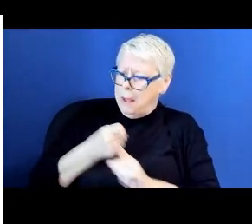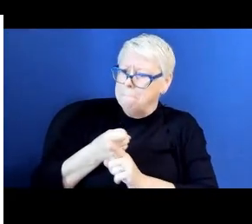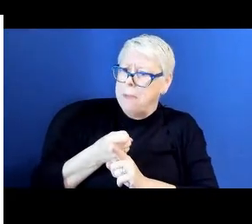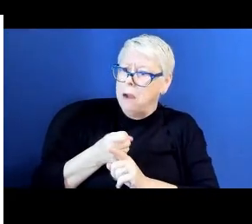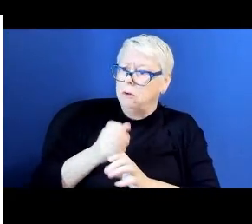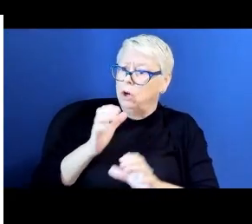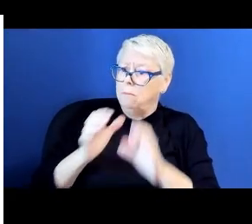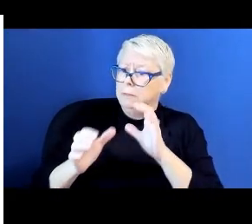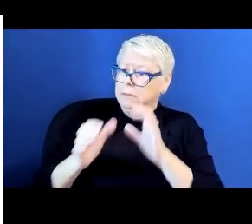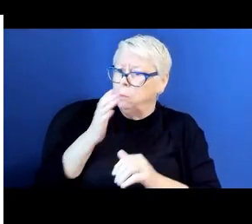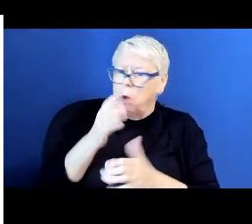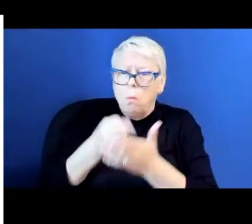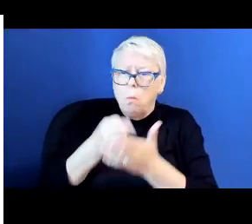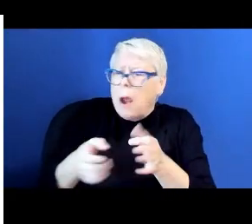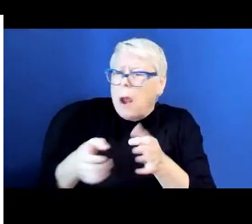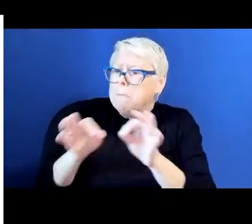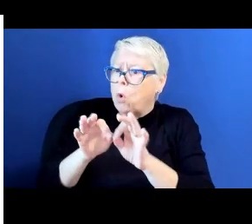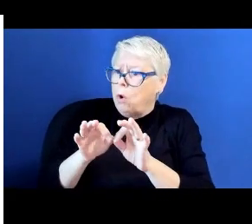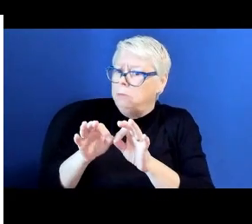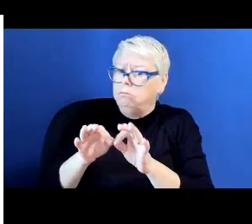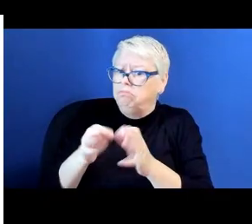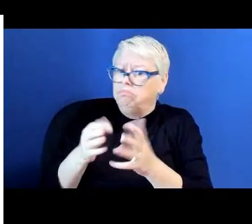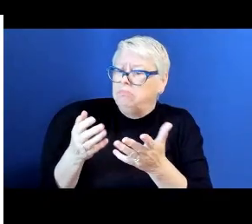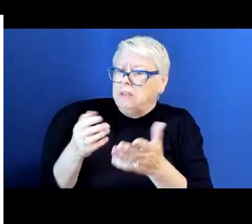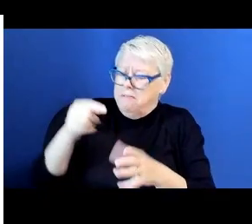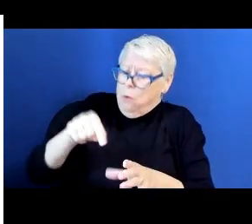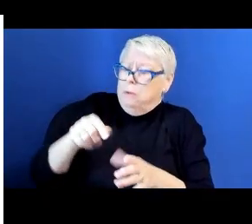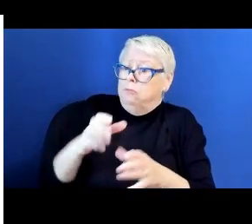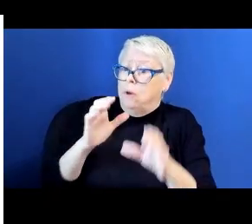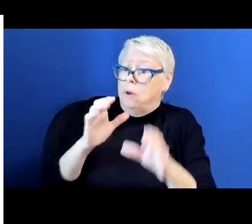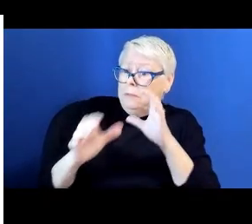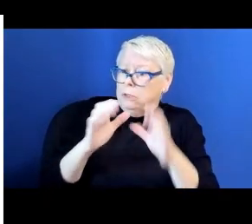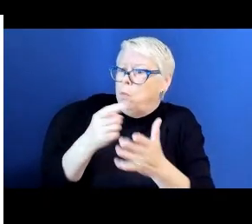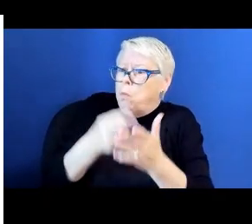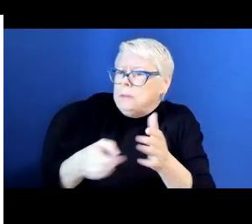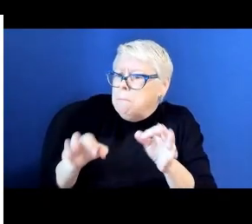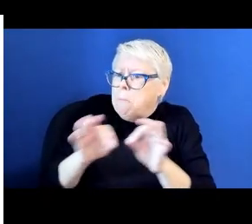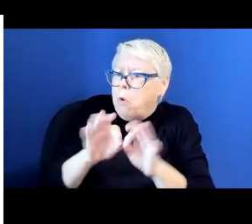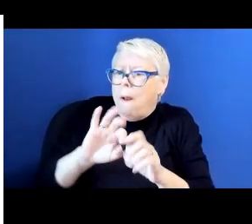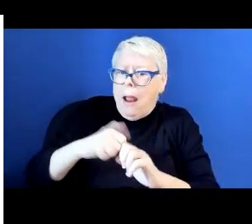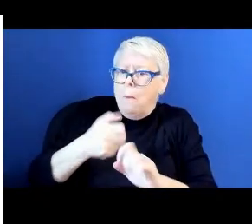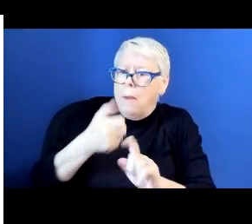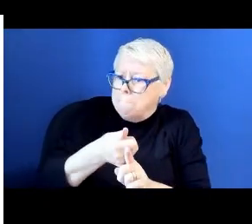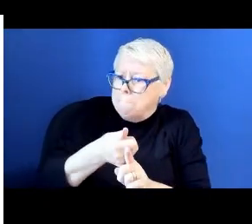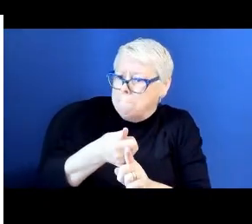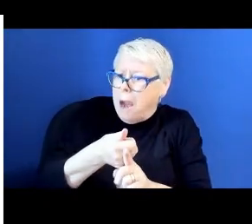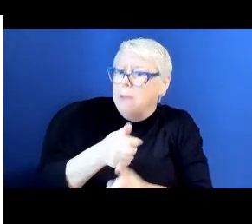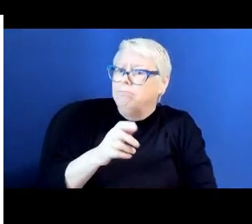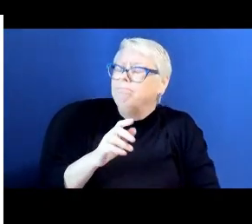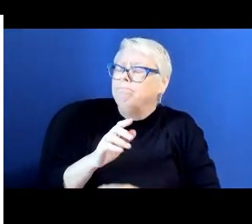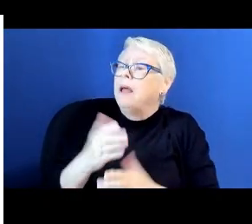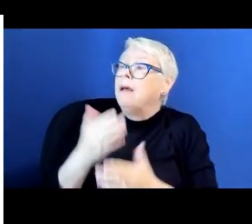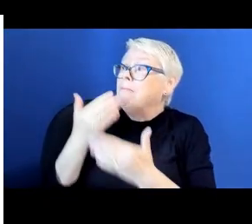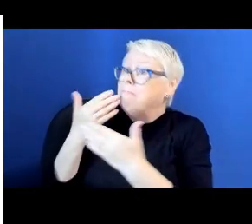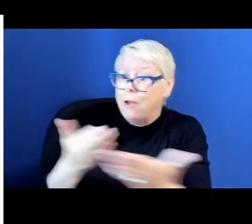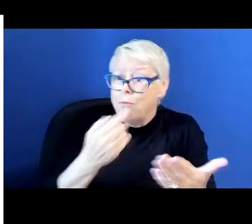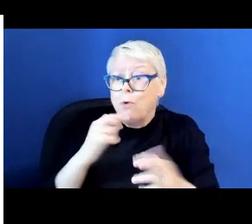these conversations when they're happening. Thank you so much for all your responses.